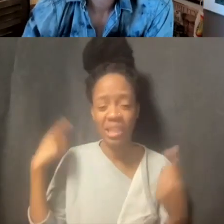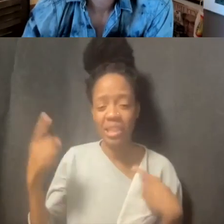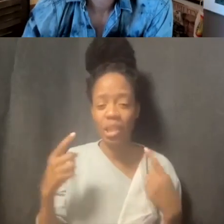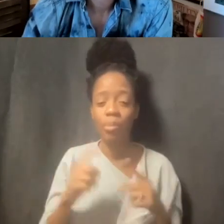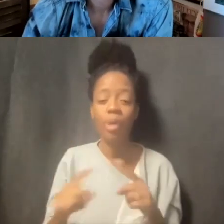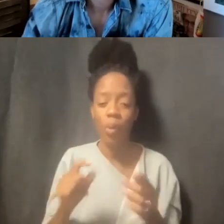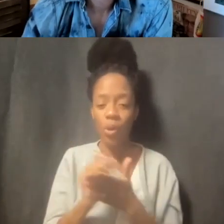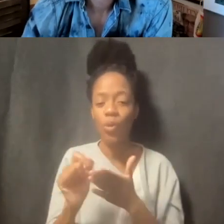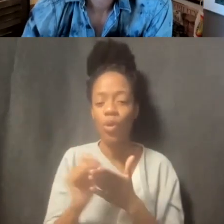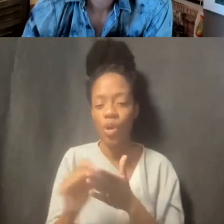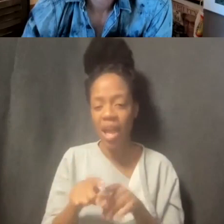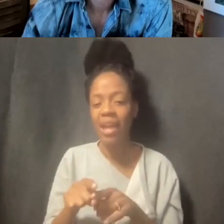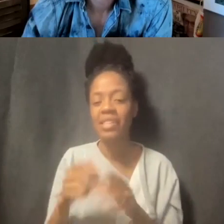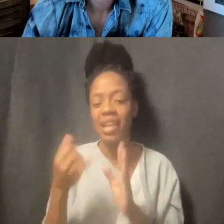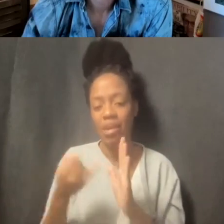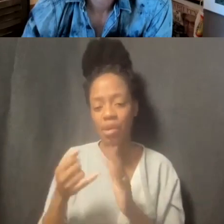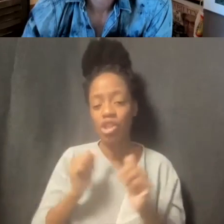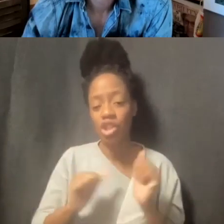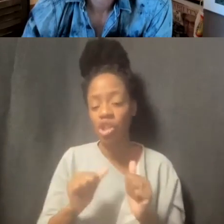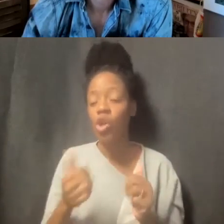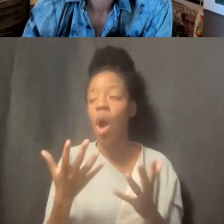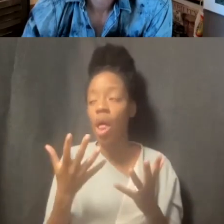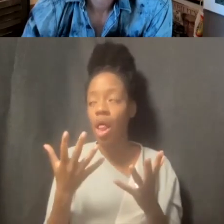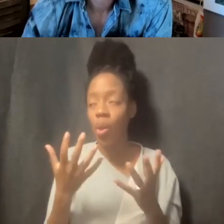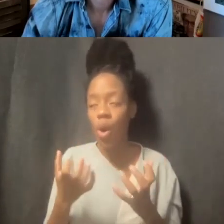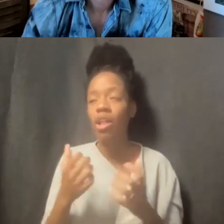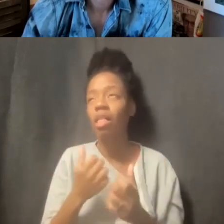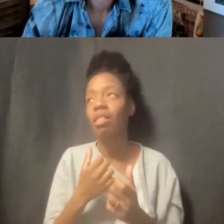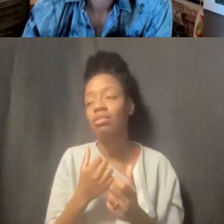animated show, and I would love to do work in animation somehow.